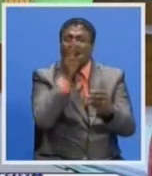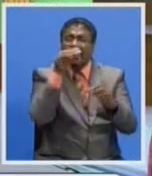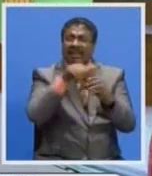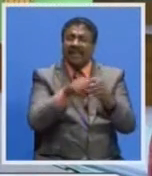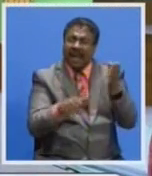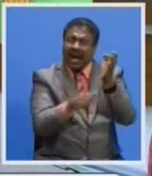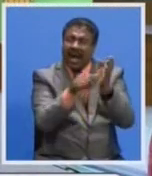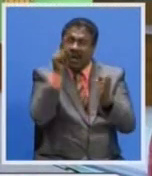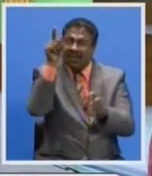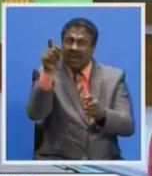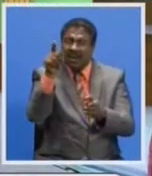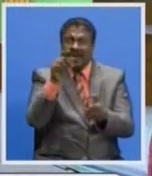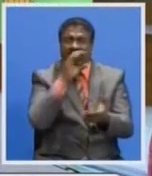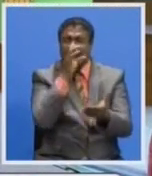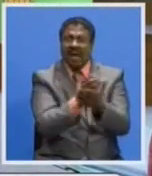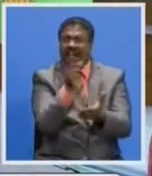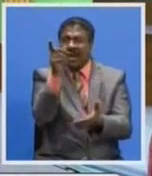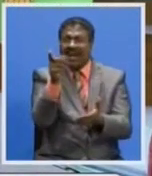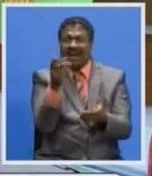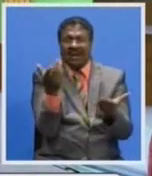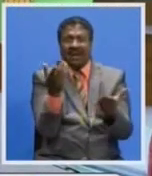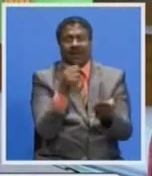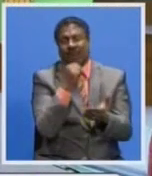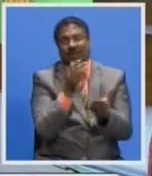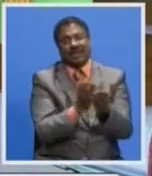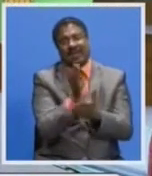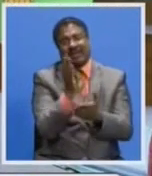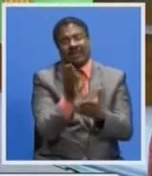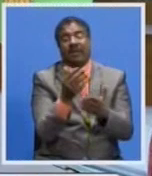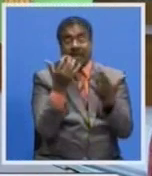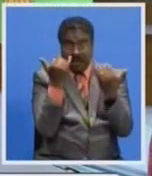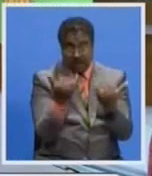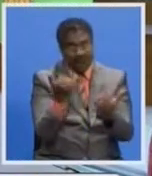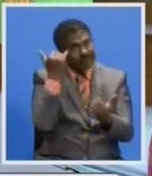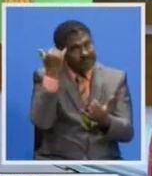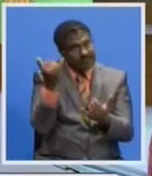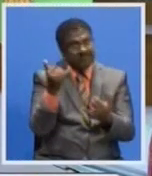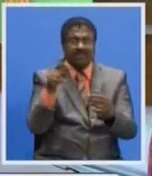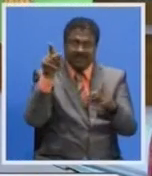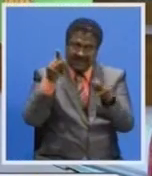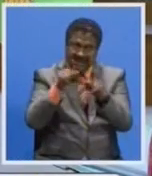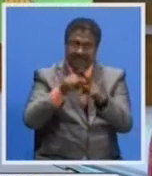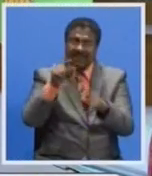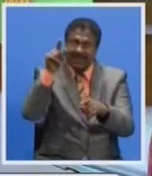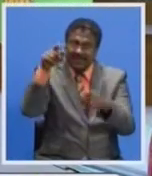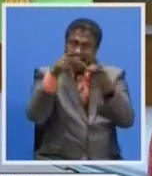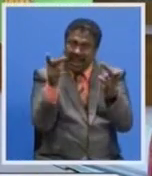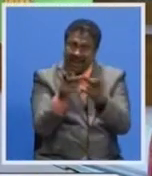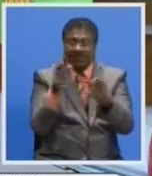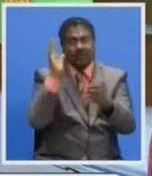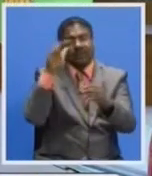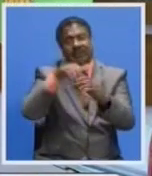they may sabotage the pipe. So now we are including all those compounds that we have talked about,